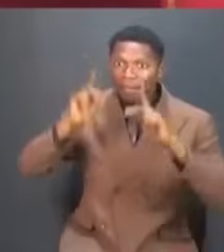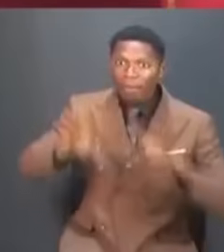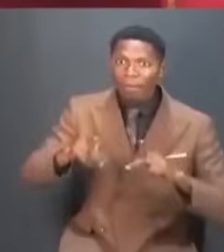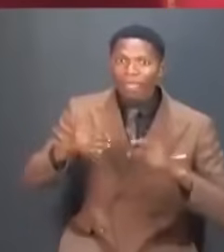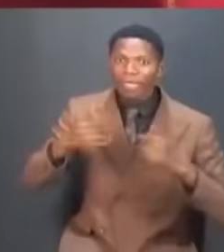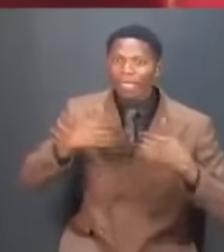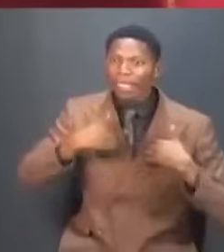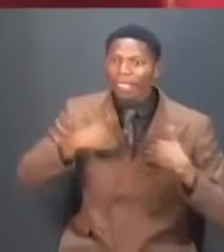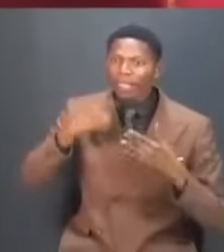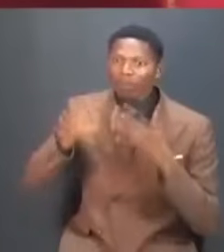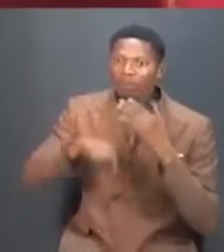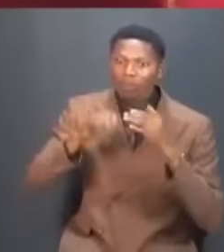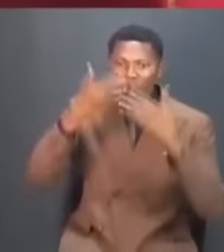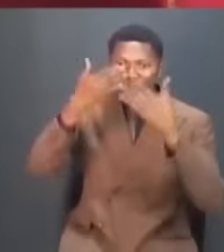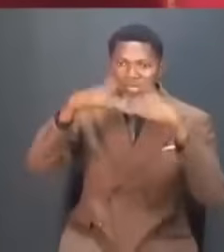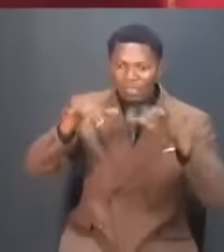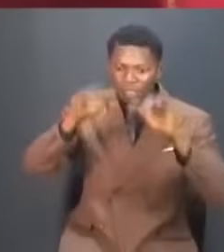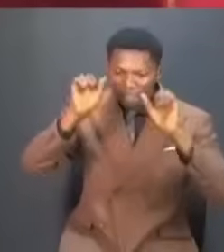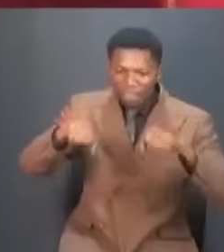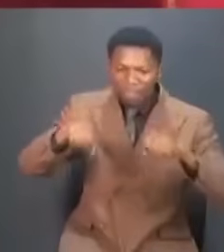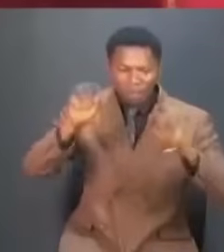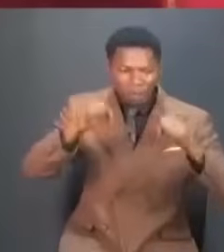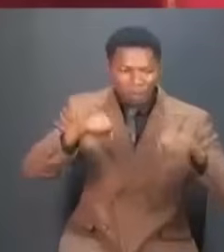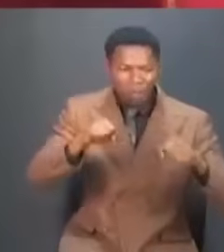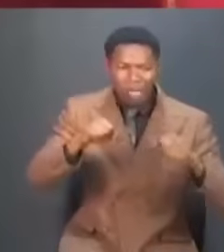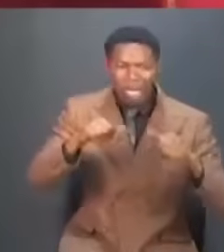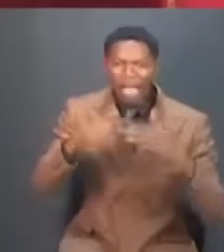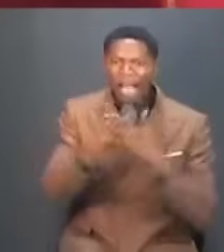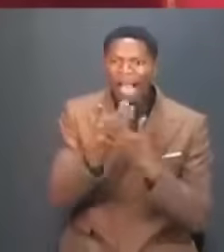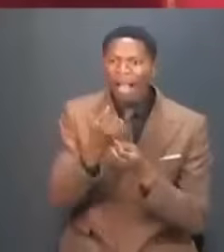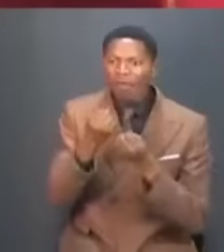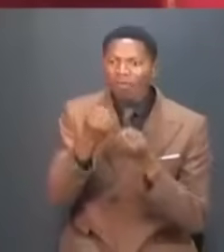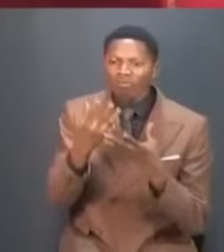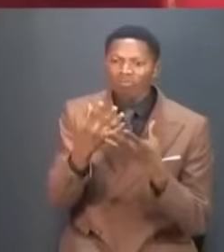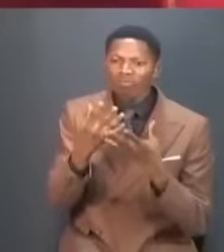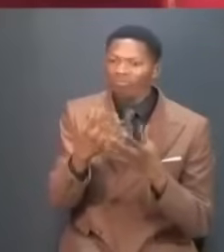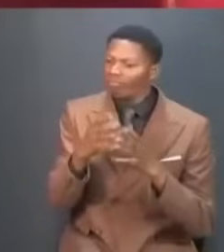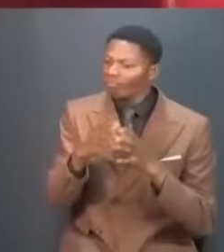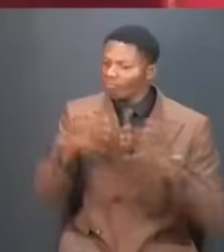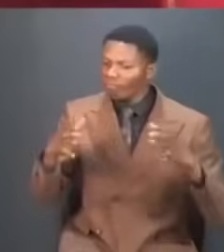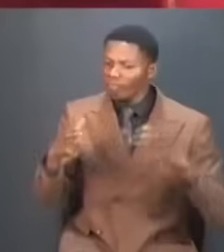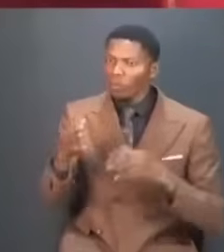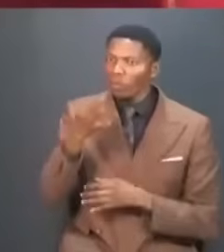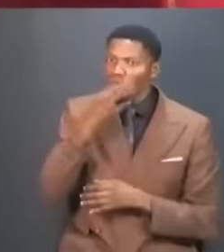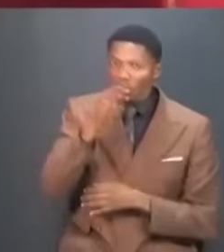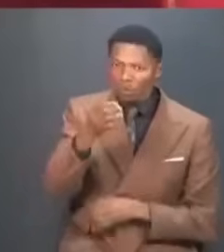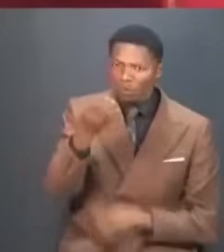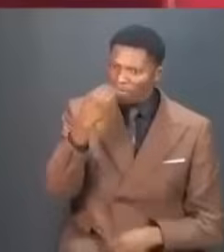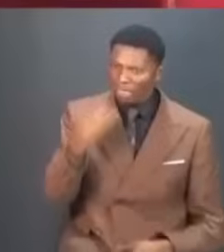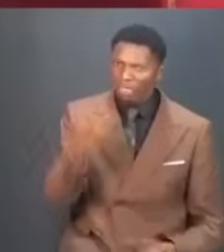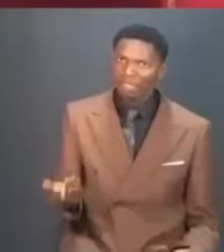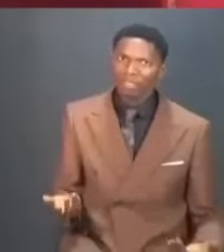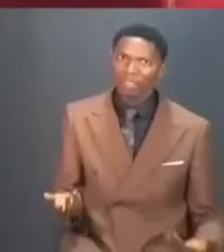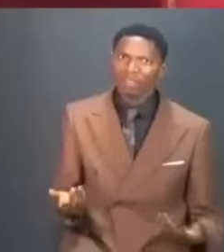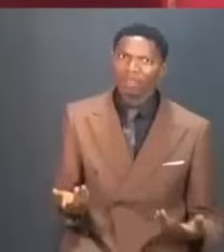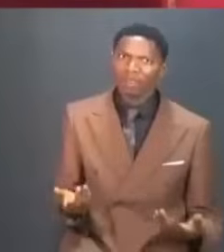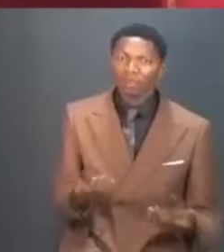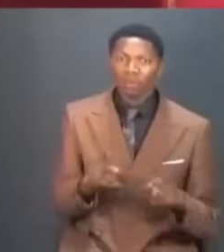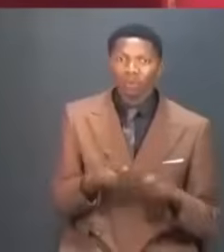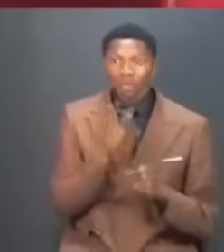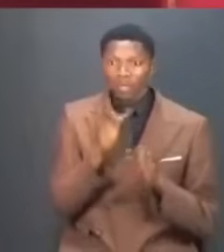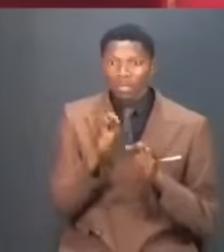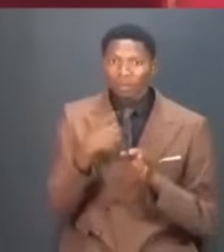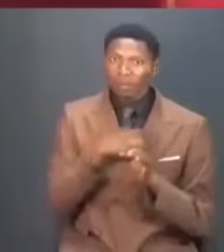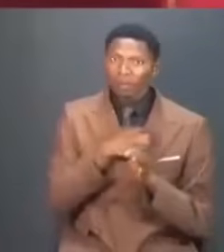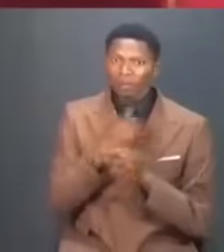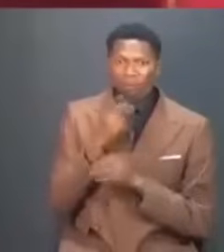limited capacity in respect of how much food to eat. And so what we are looking at